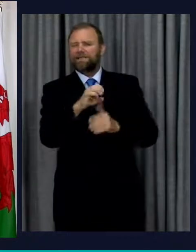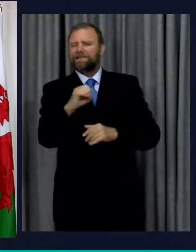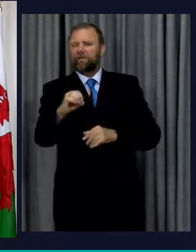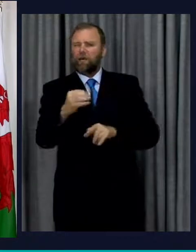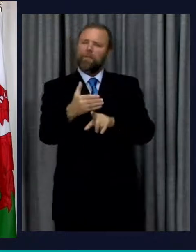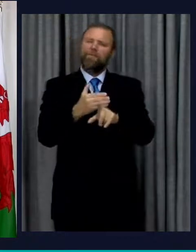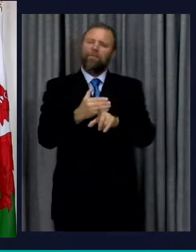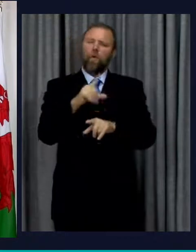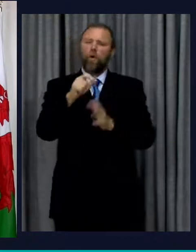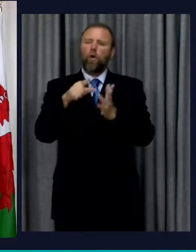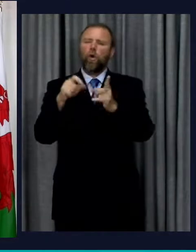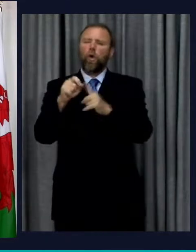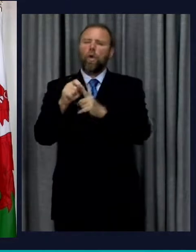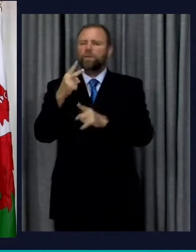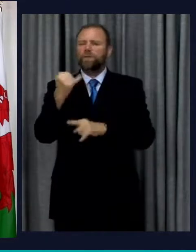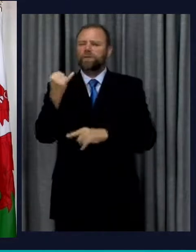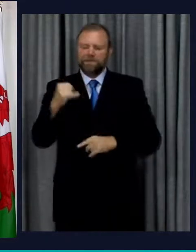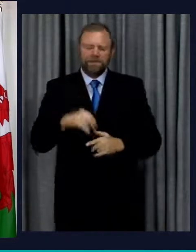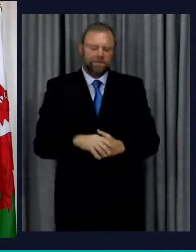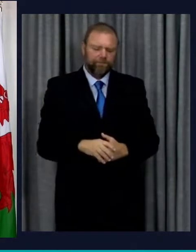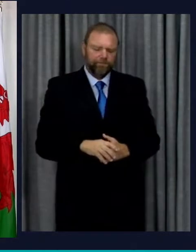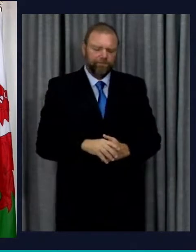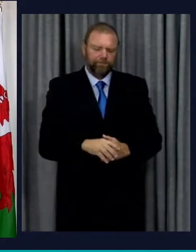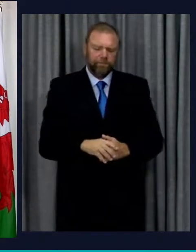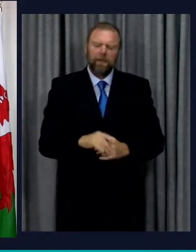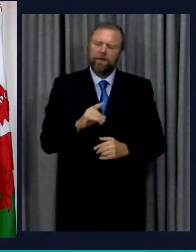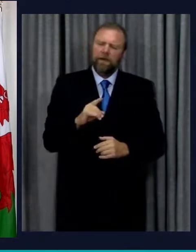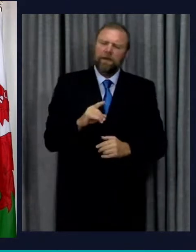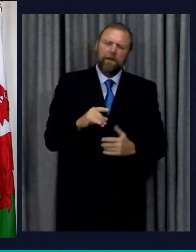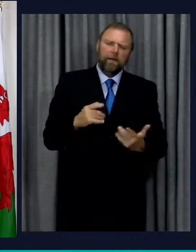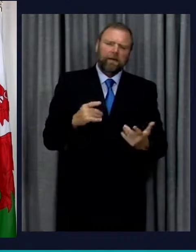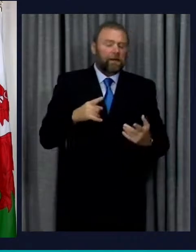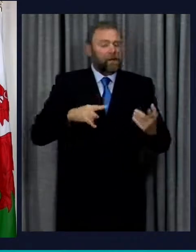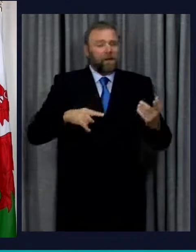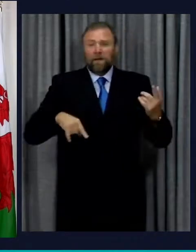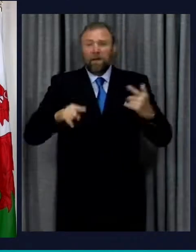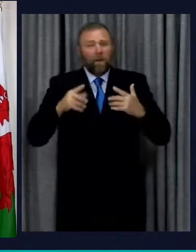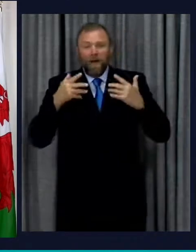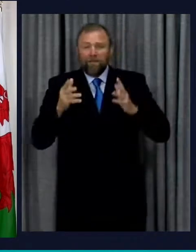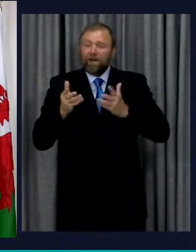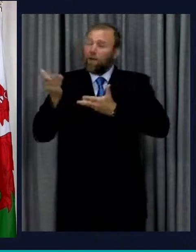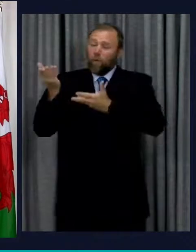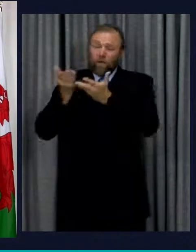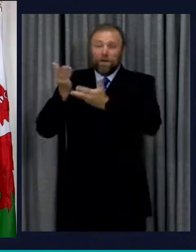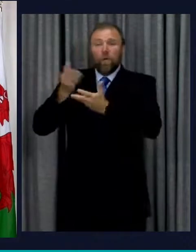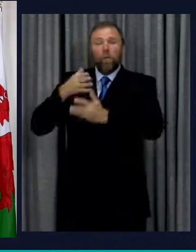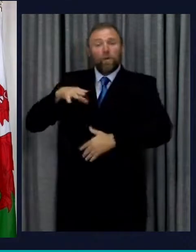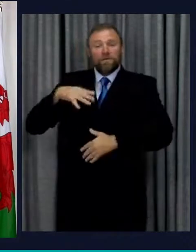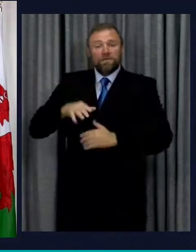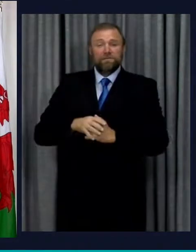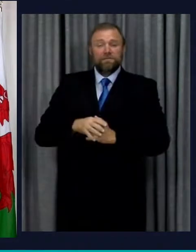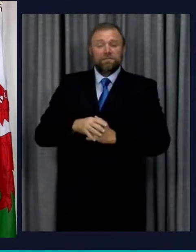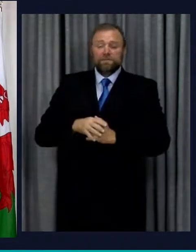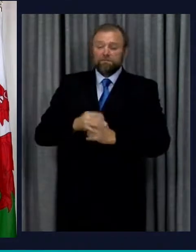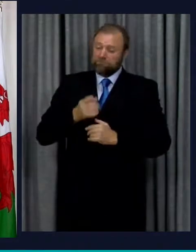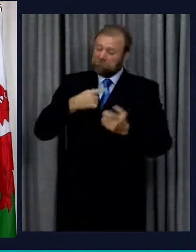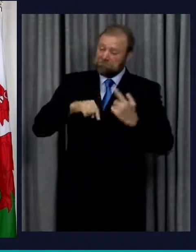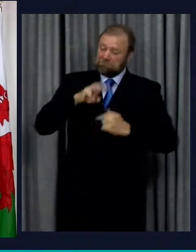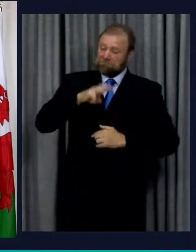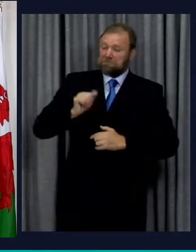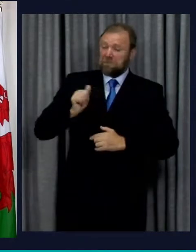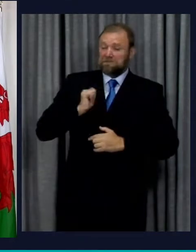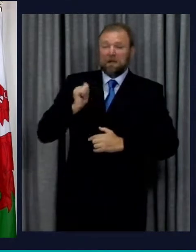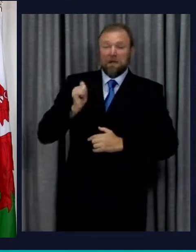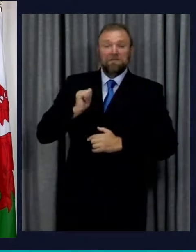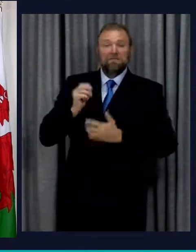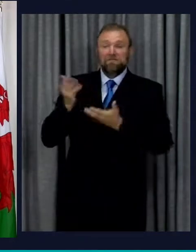despite the fact there hasn't been the sort of conversation that we would have wanted, I think people across Wales would have expected, we still see